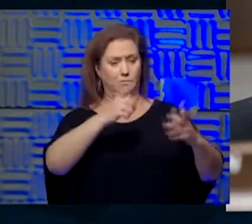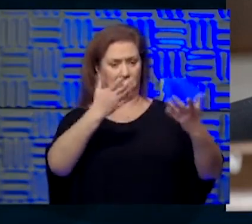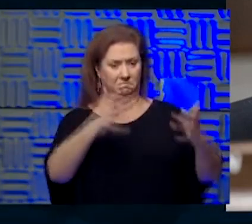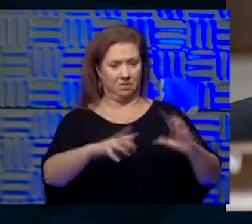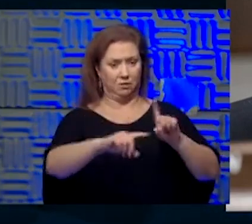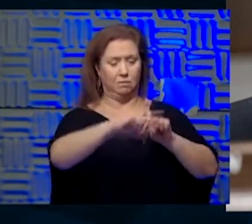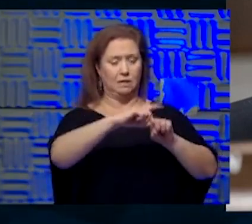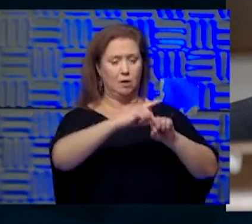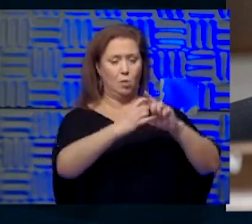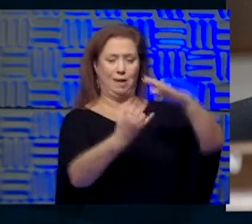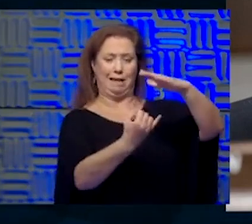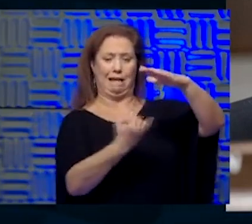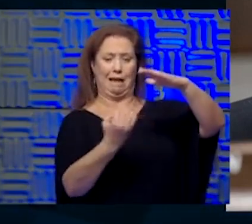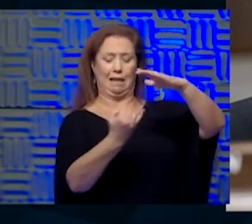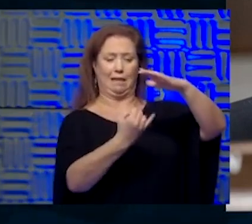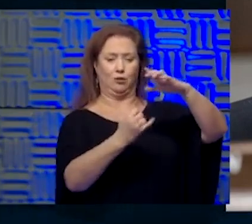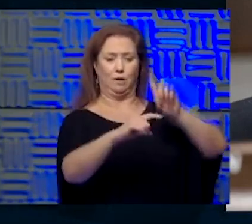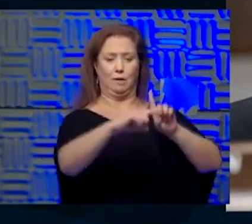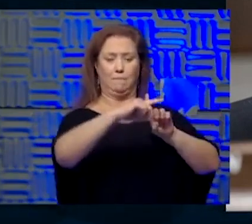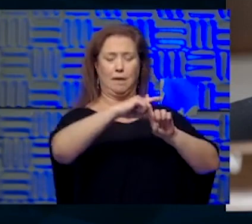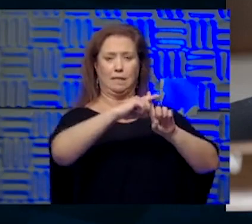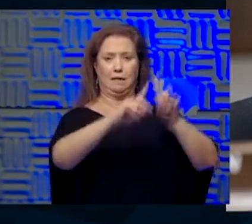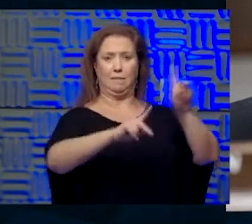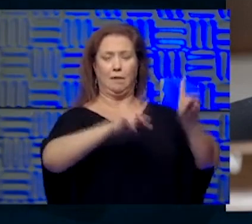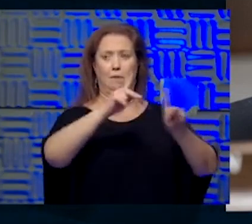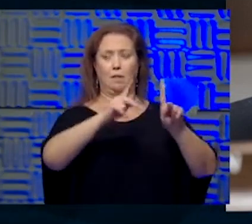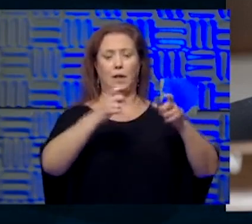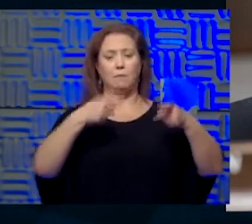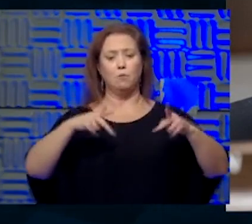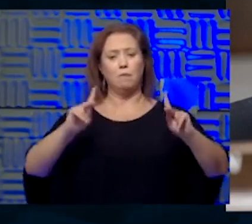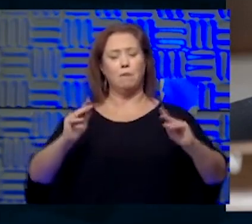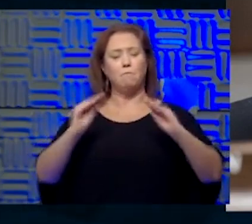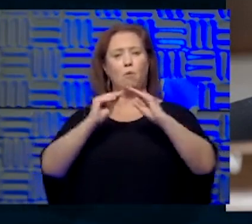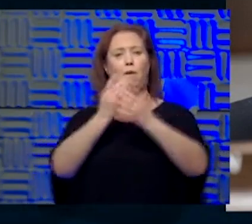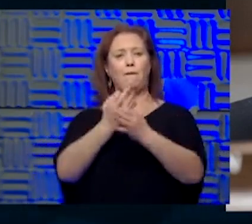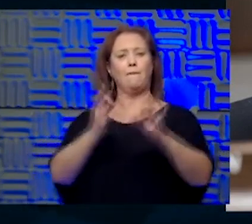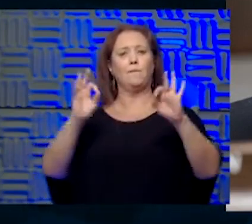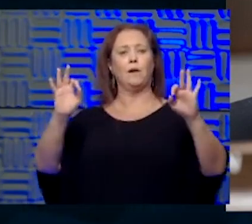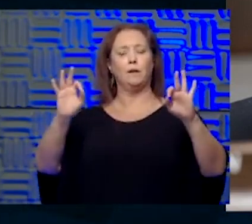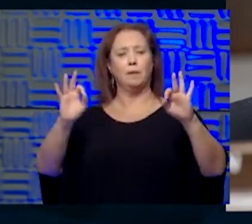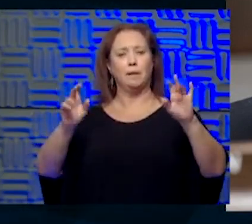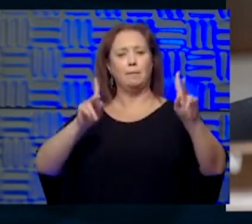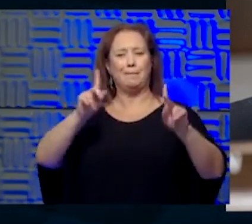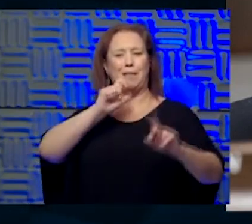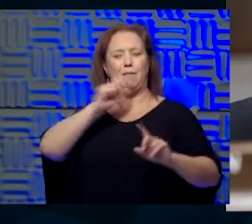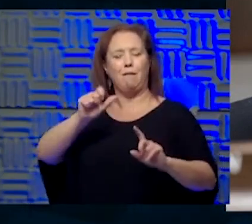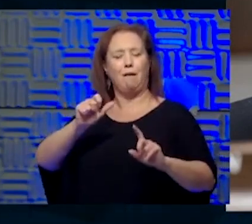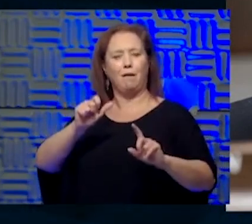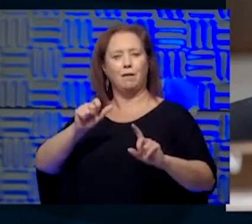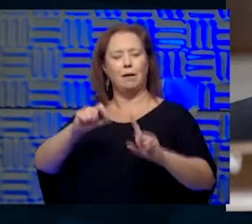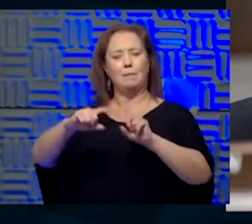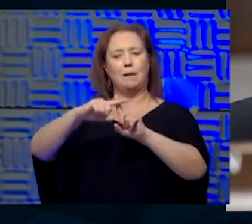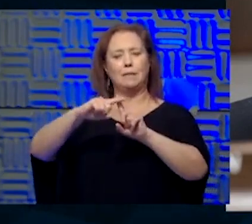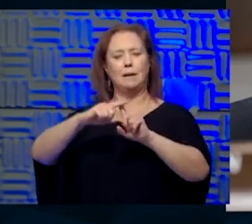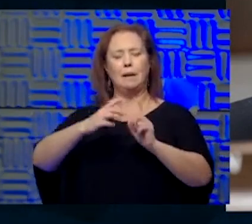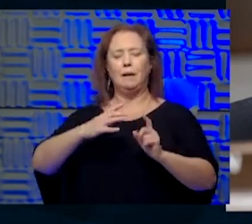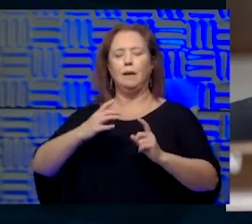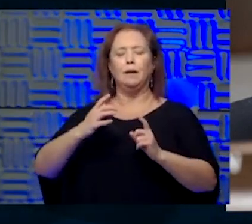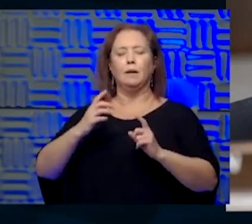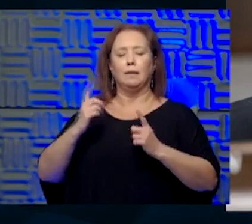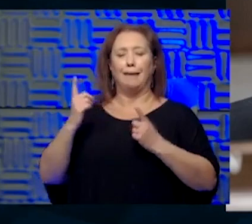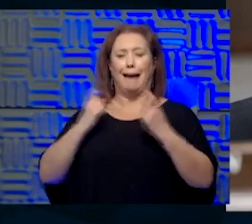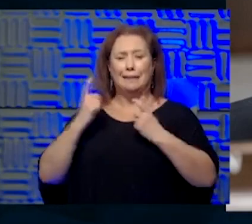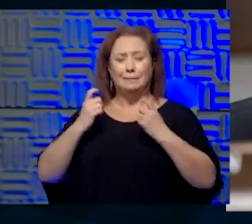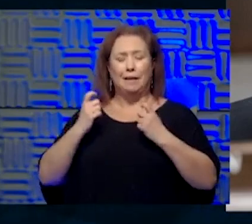can isolate people who are positive and allow more freedom to people who are not. A question that I've been asked on